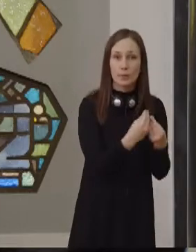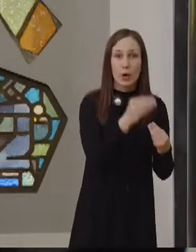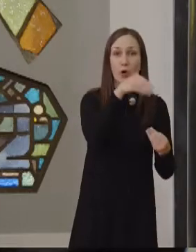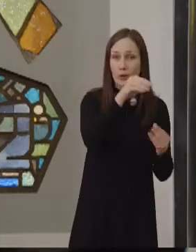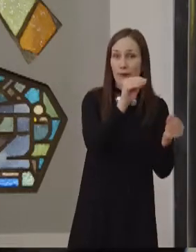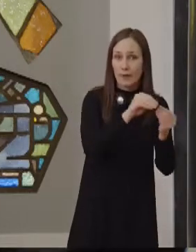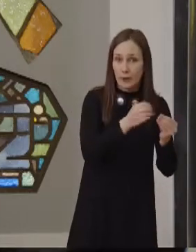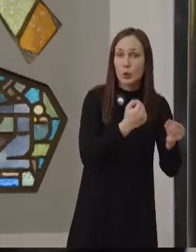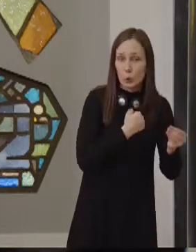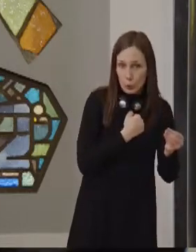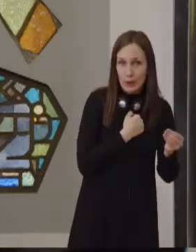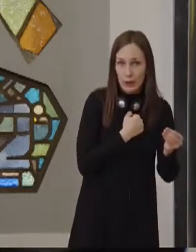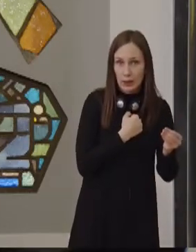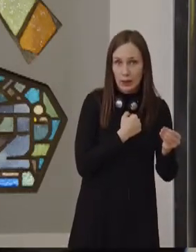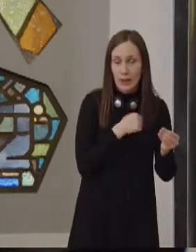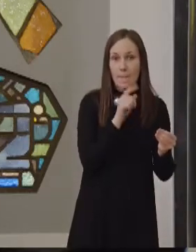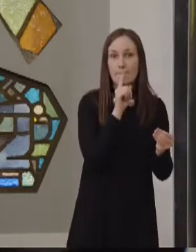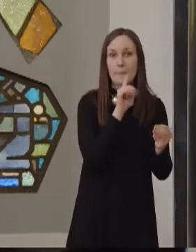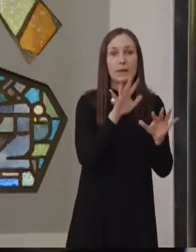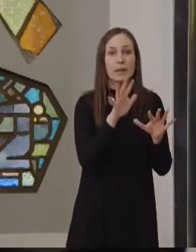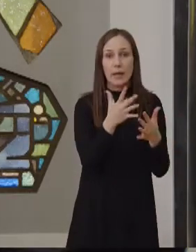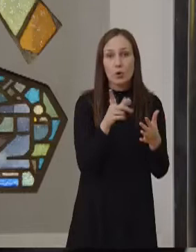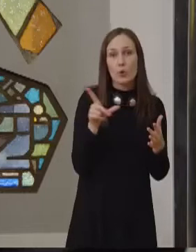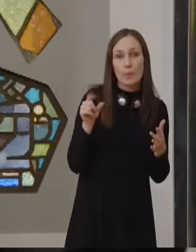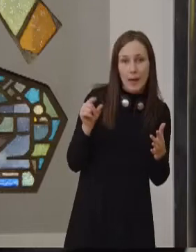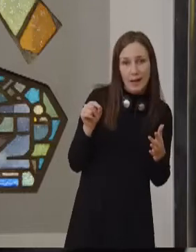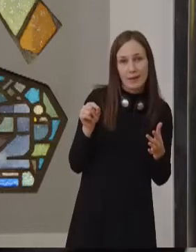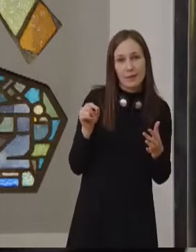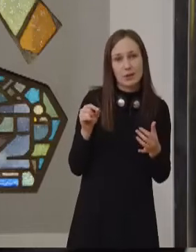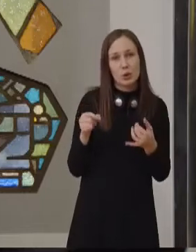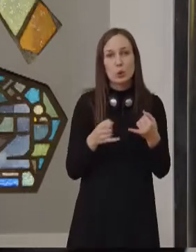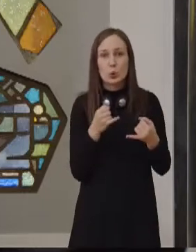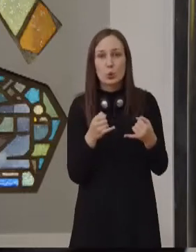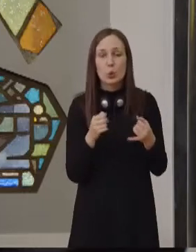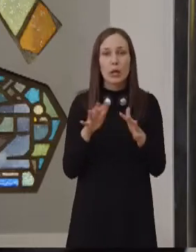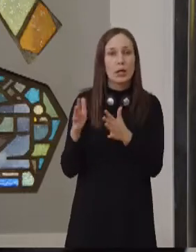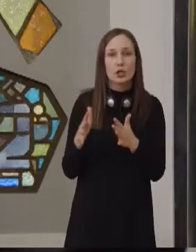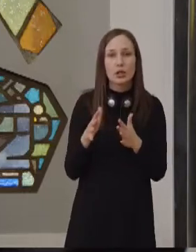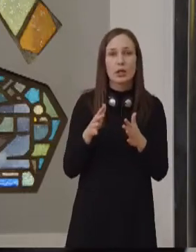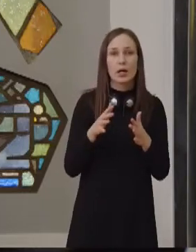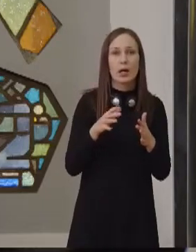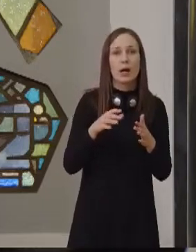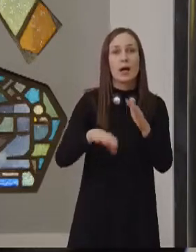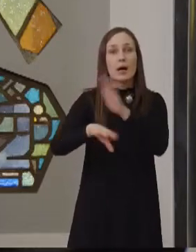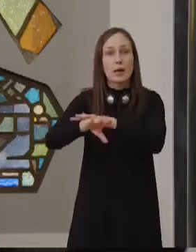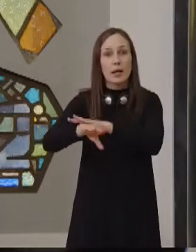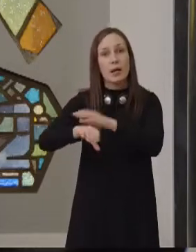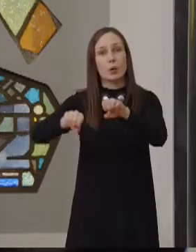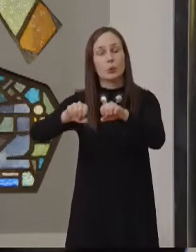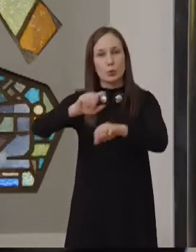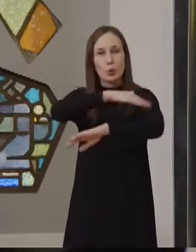But the same-sex family has this card, but for example, if a